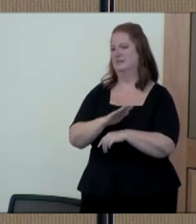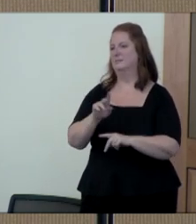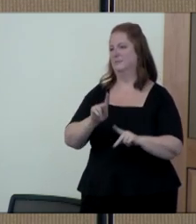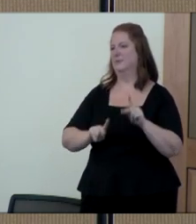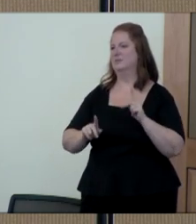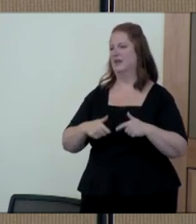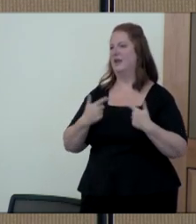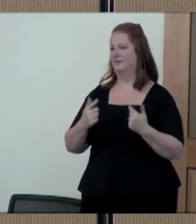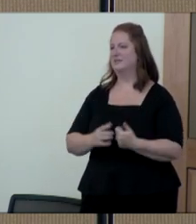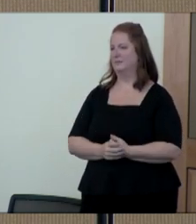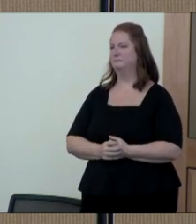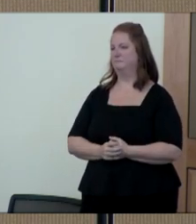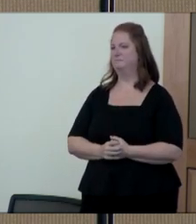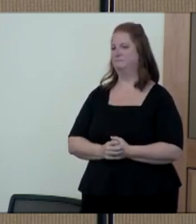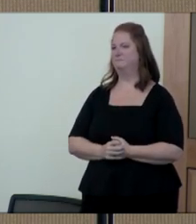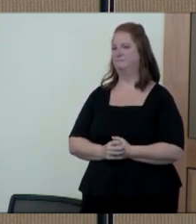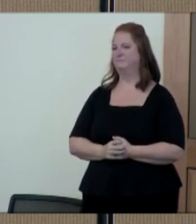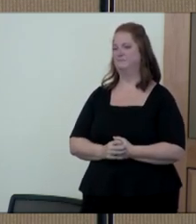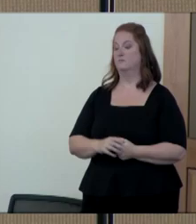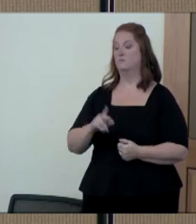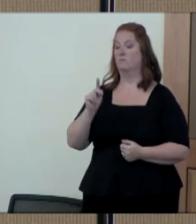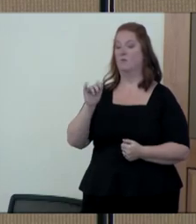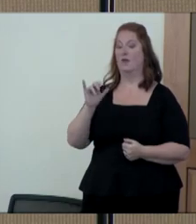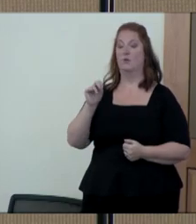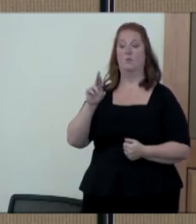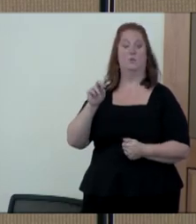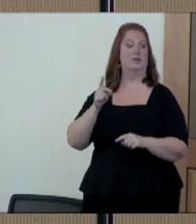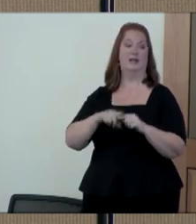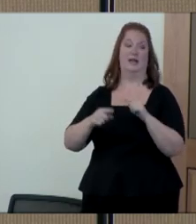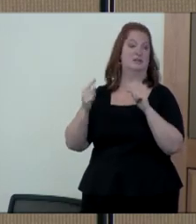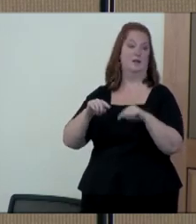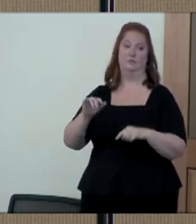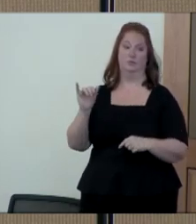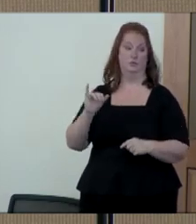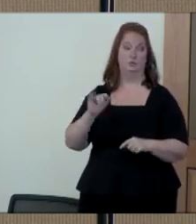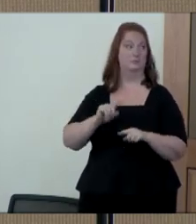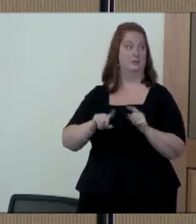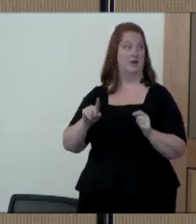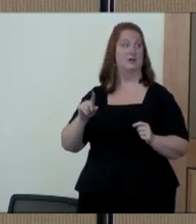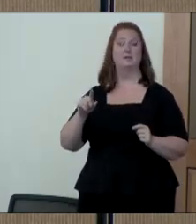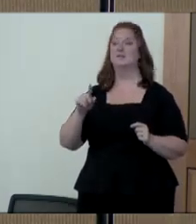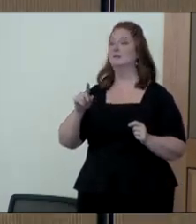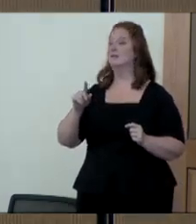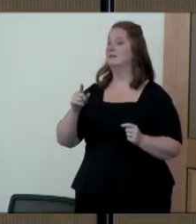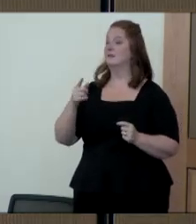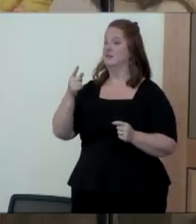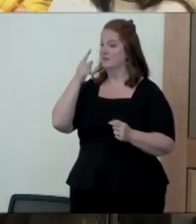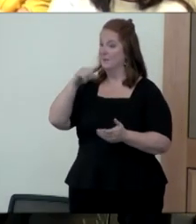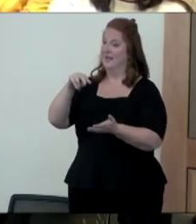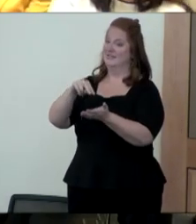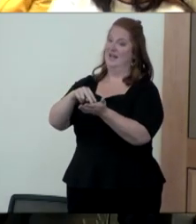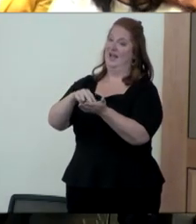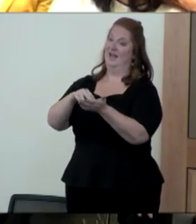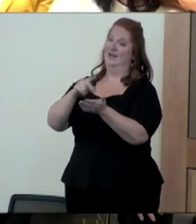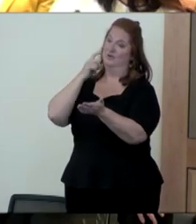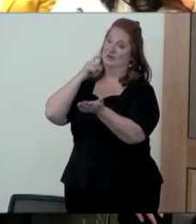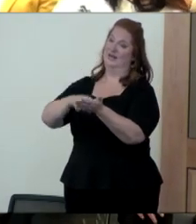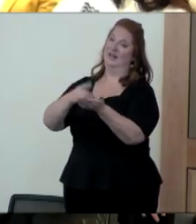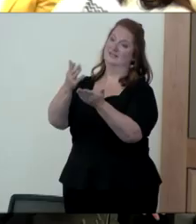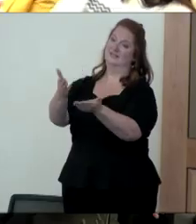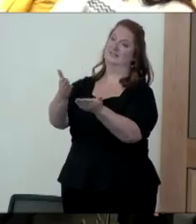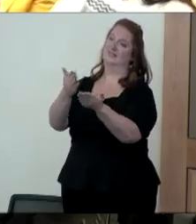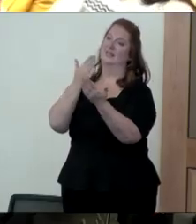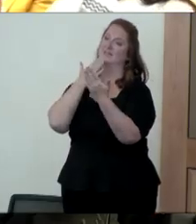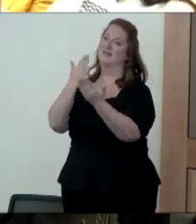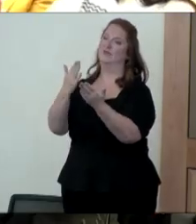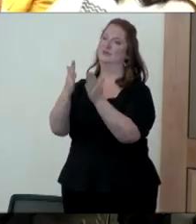lives. Kayor also couldn't be with us here today, but Gaurav, you're here. Would you please stand so that we have a chance to recognize and thank